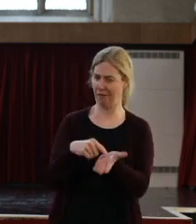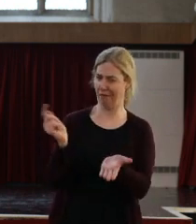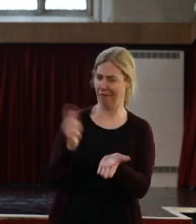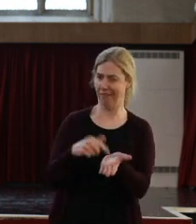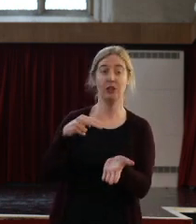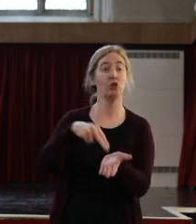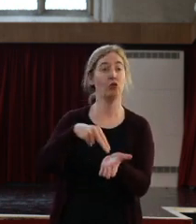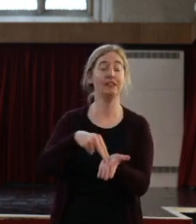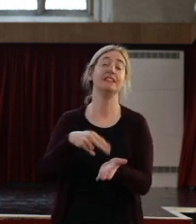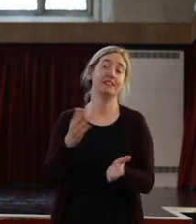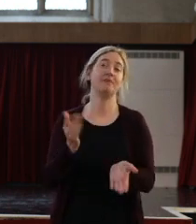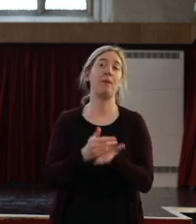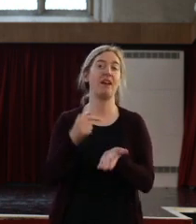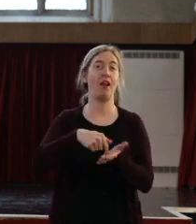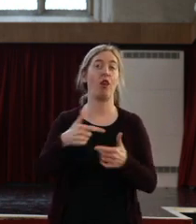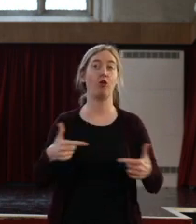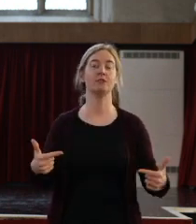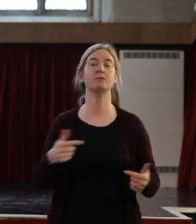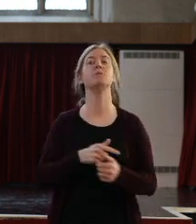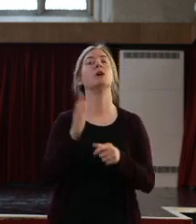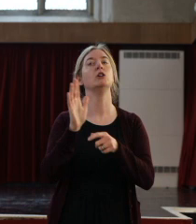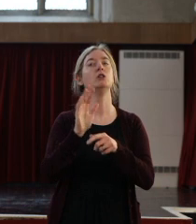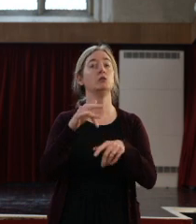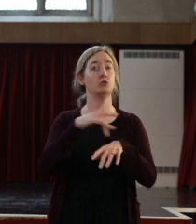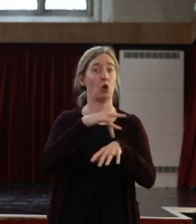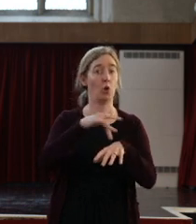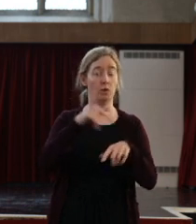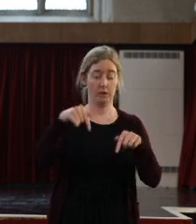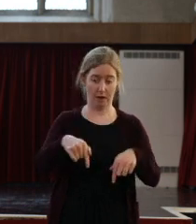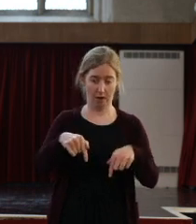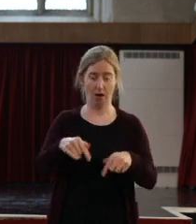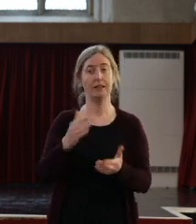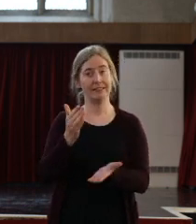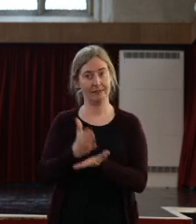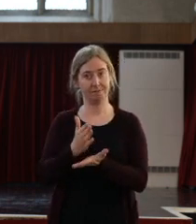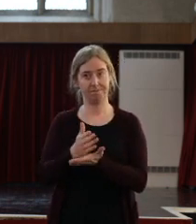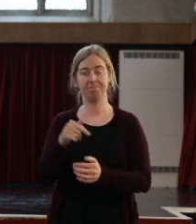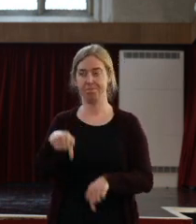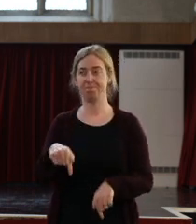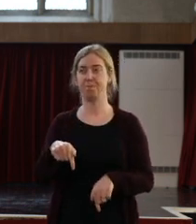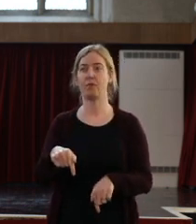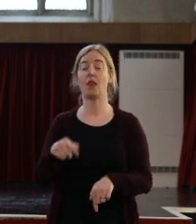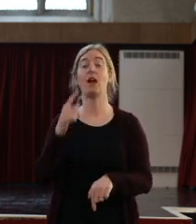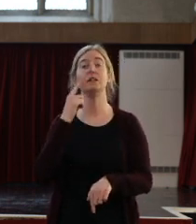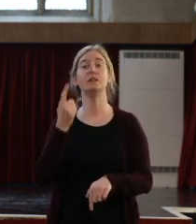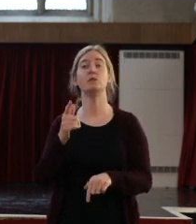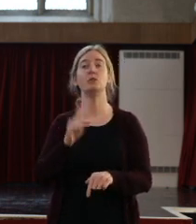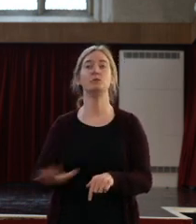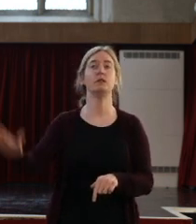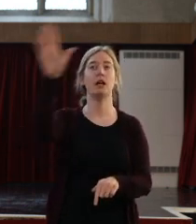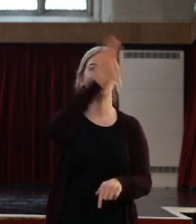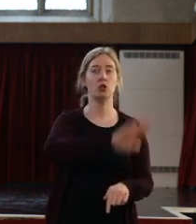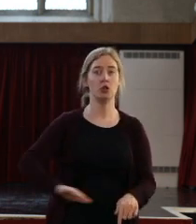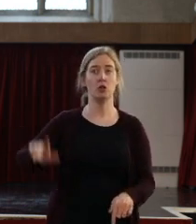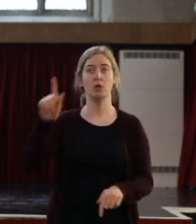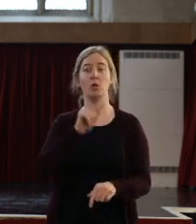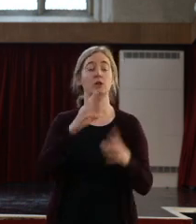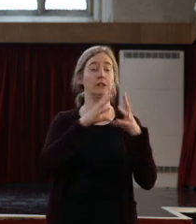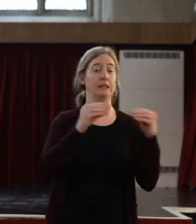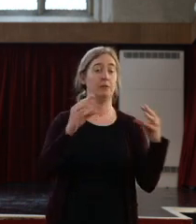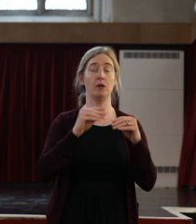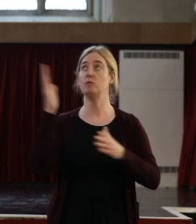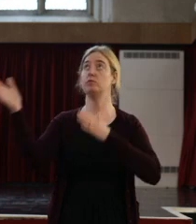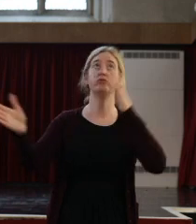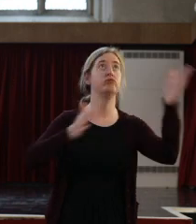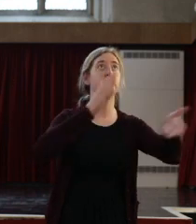lot. Yeah, I mean, the shows are based here. There was a point where I did want to do national stuff. The Nimmos just played all over the world. We played